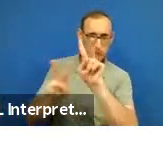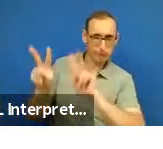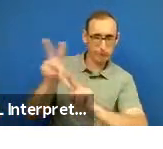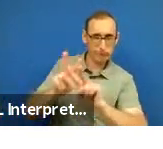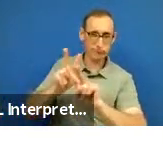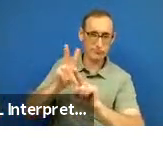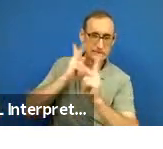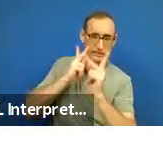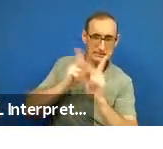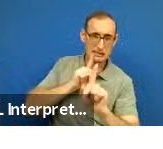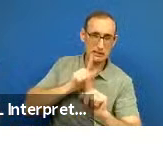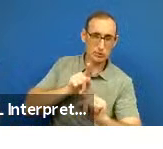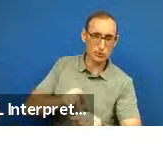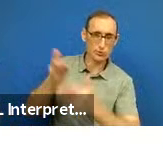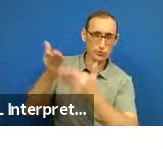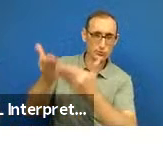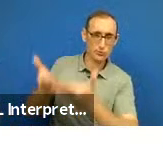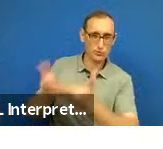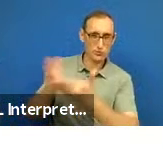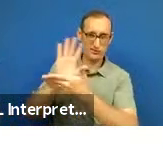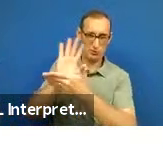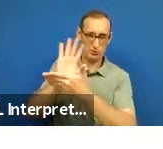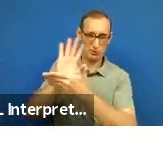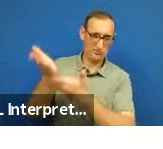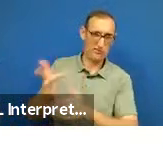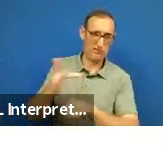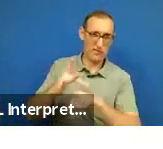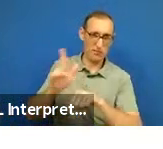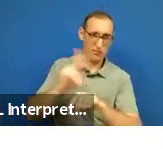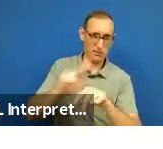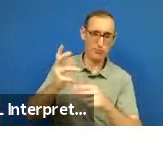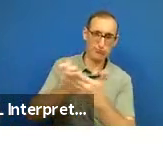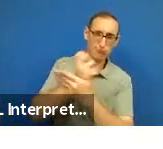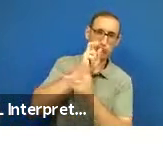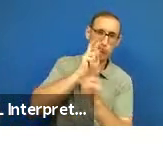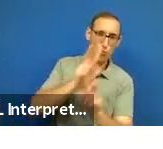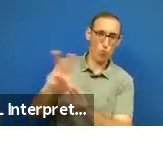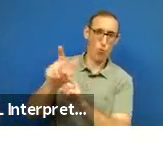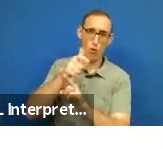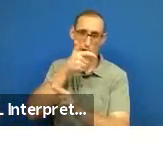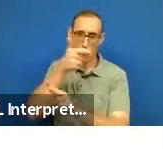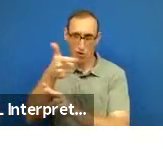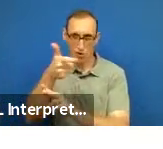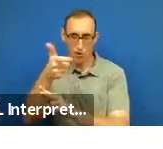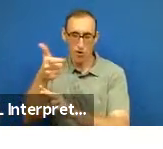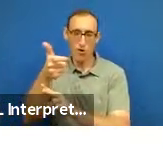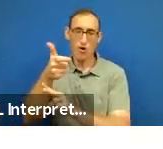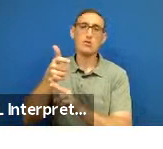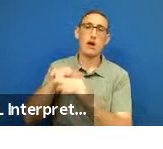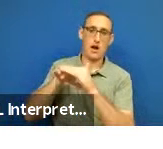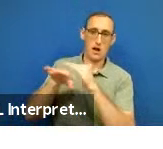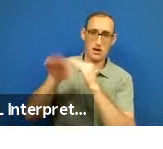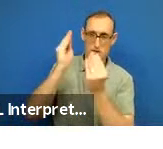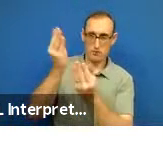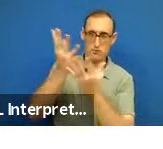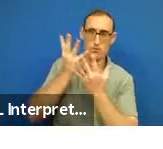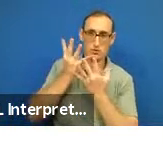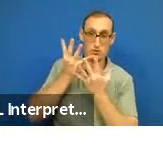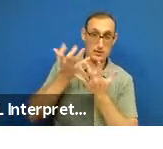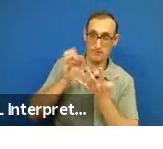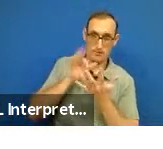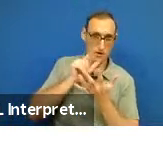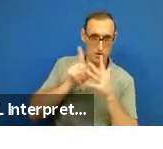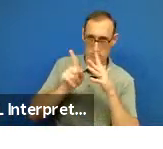that by us having that on video, people will be able to go back and access that information if they were unable to attend.